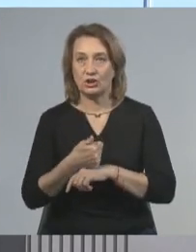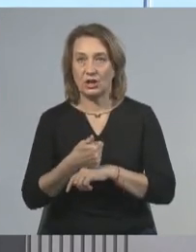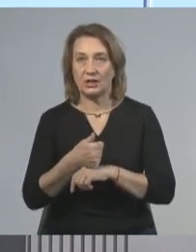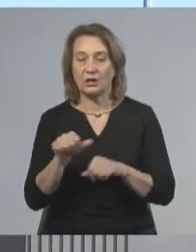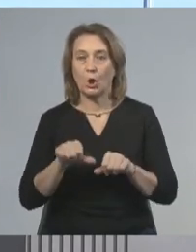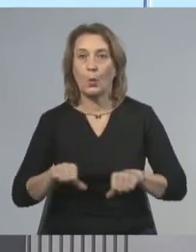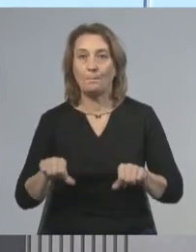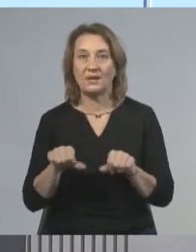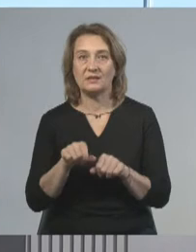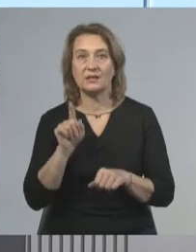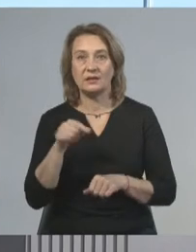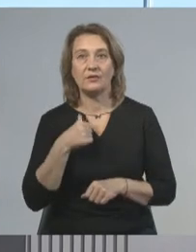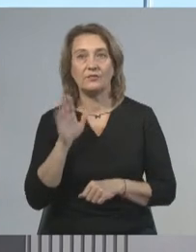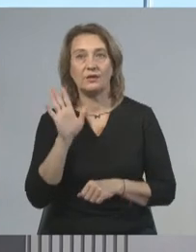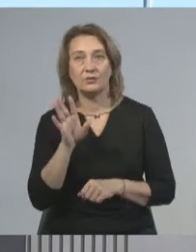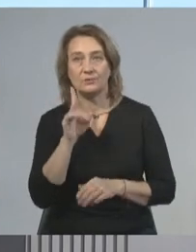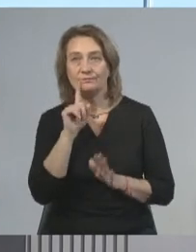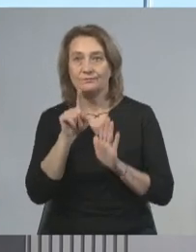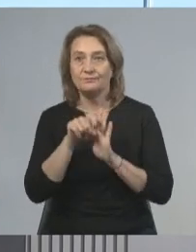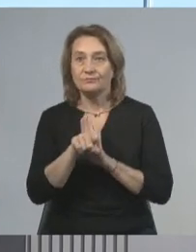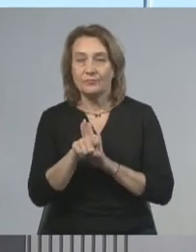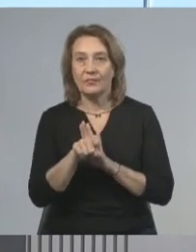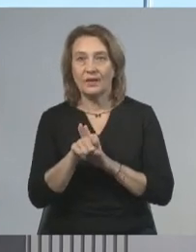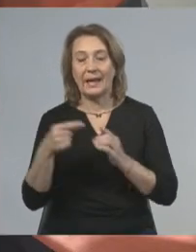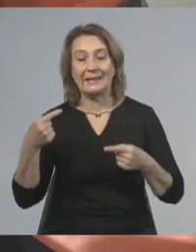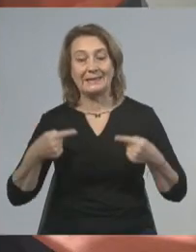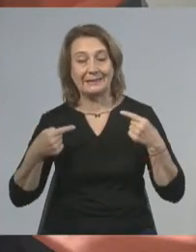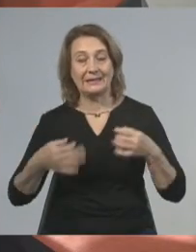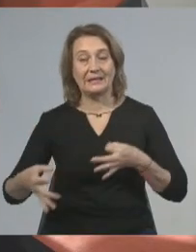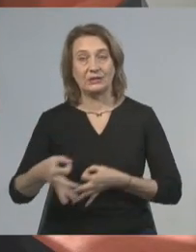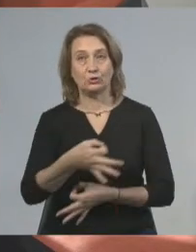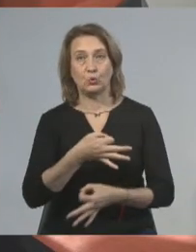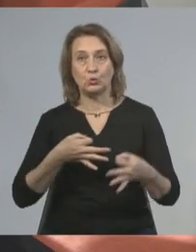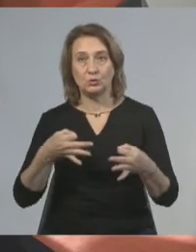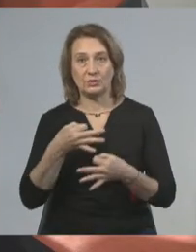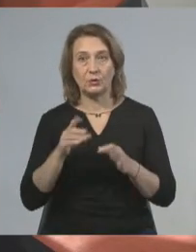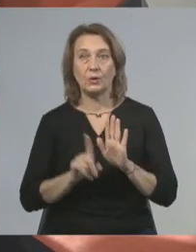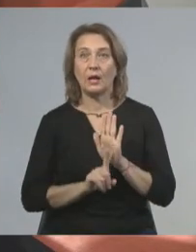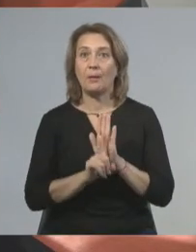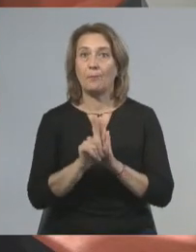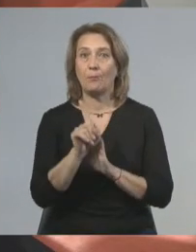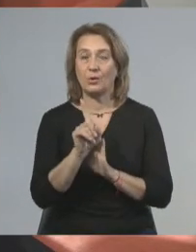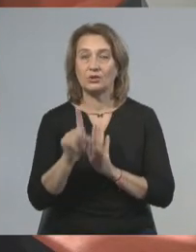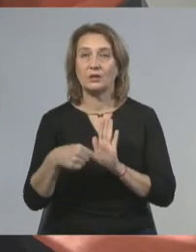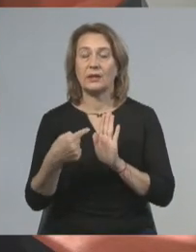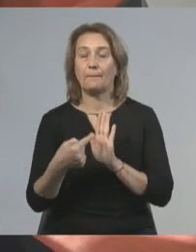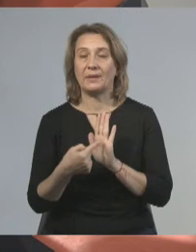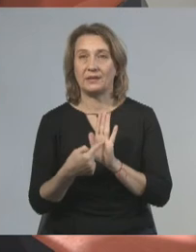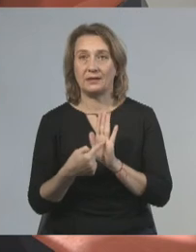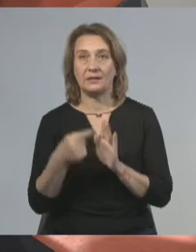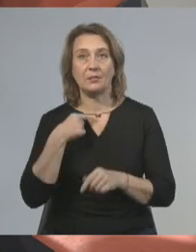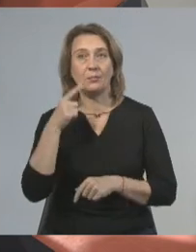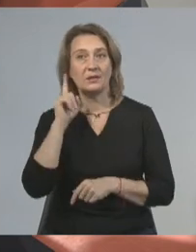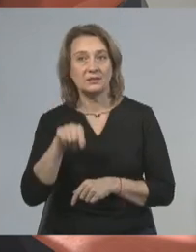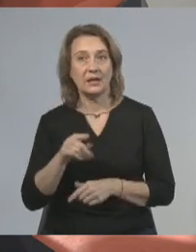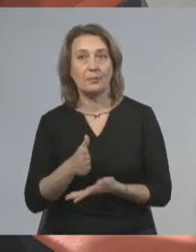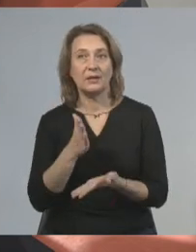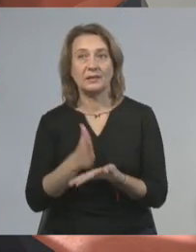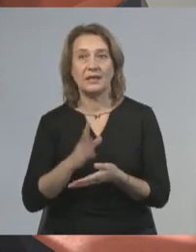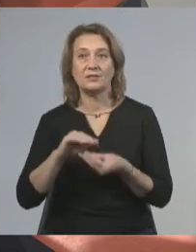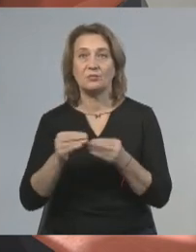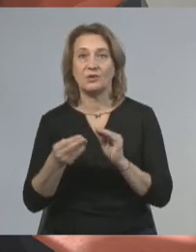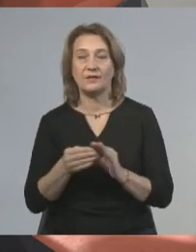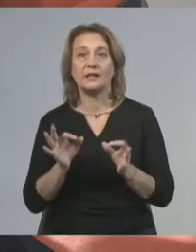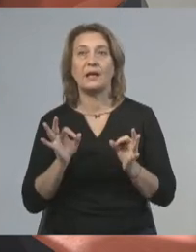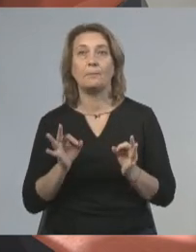joining us the member of the central election commission and i would like to uh involve him into this discussion so we do